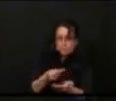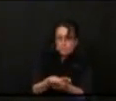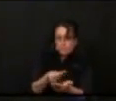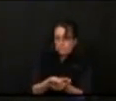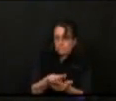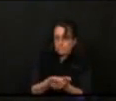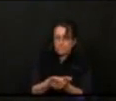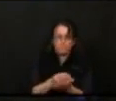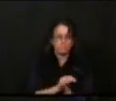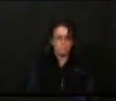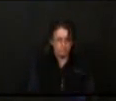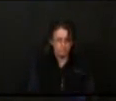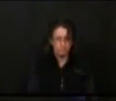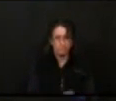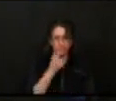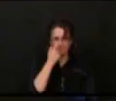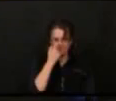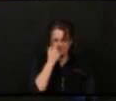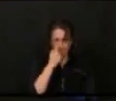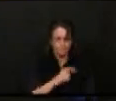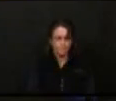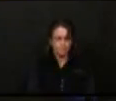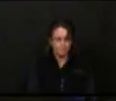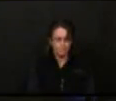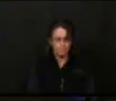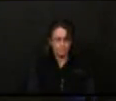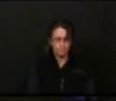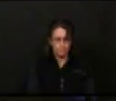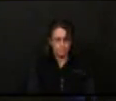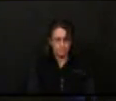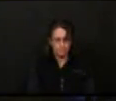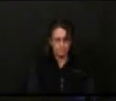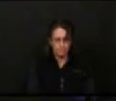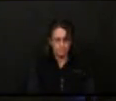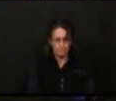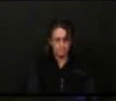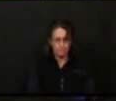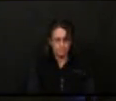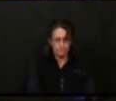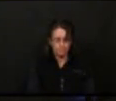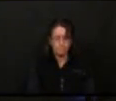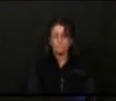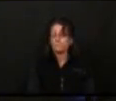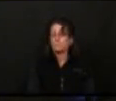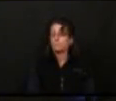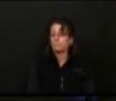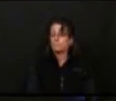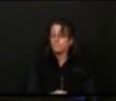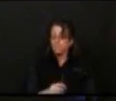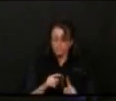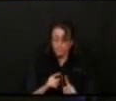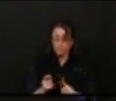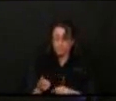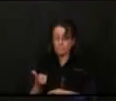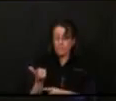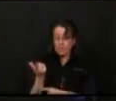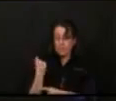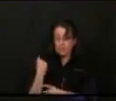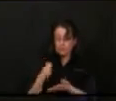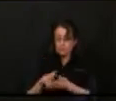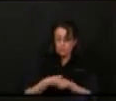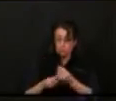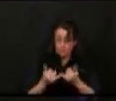there is a very, very major change that's contemplated from last year